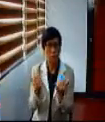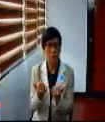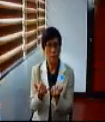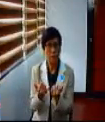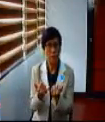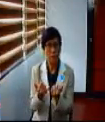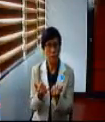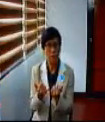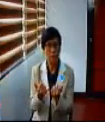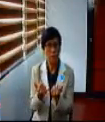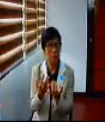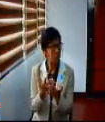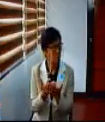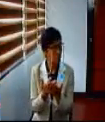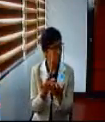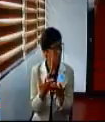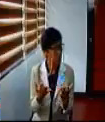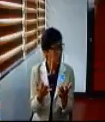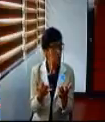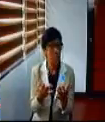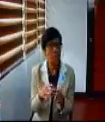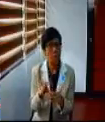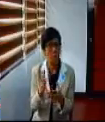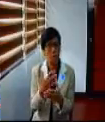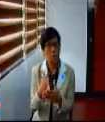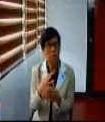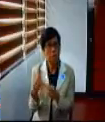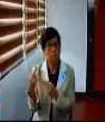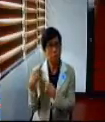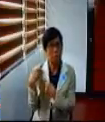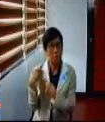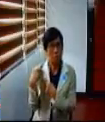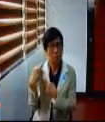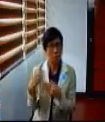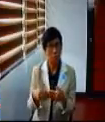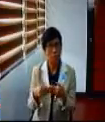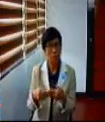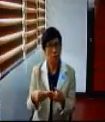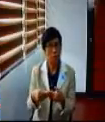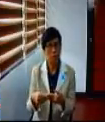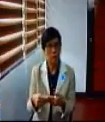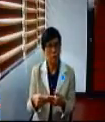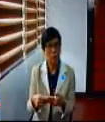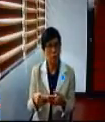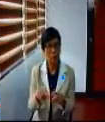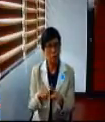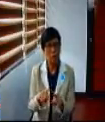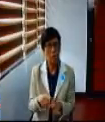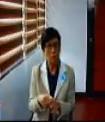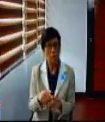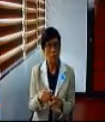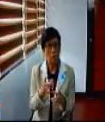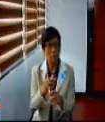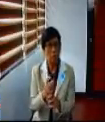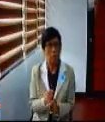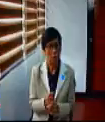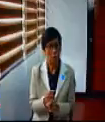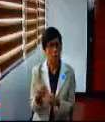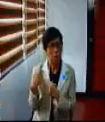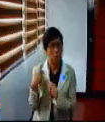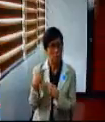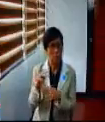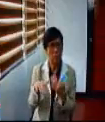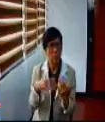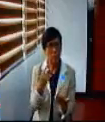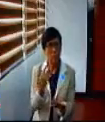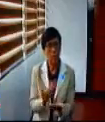Now, this idea of shared responsibility and the flexibility, and as well as taking account of all the